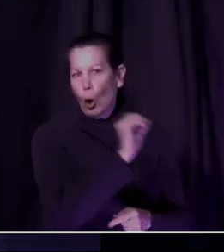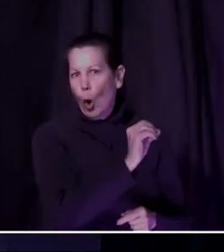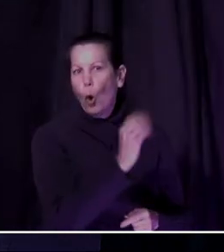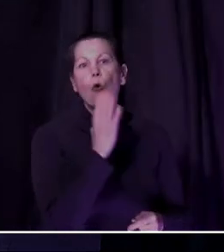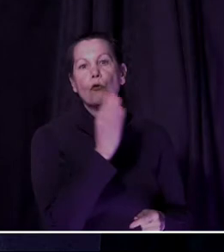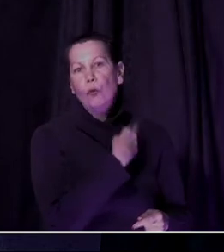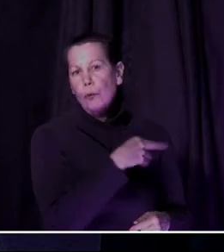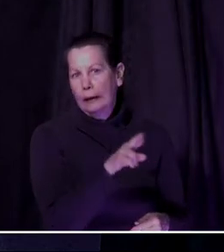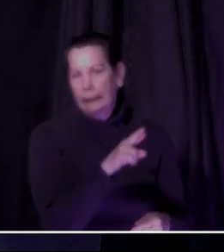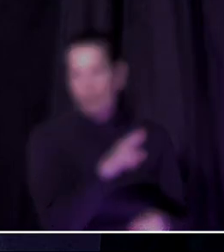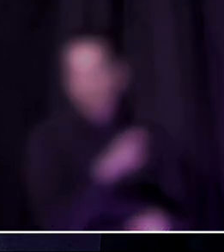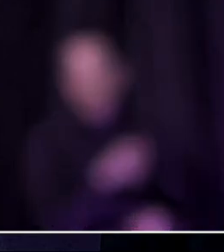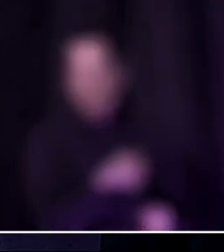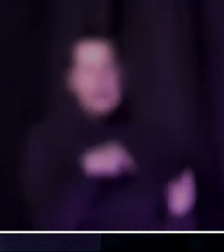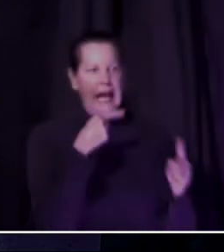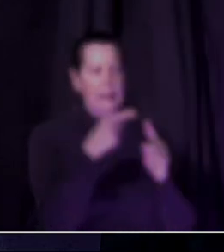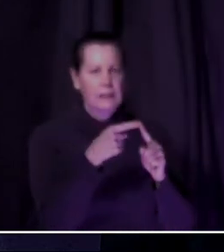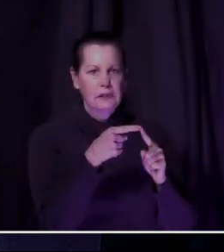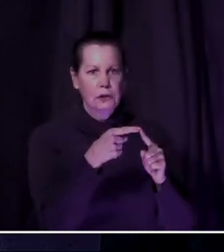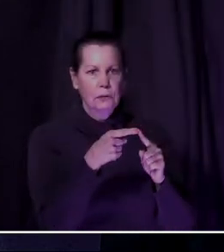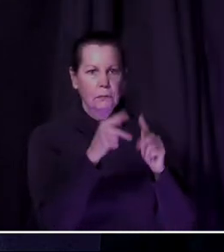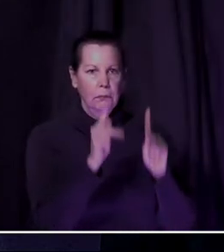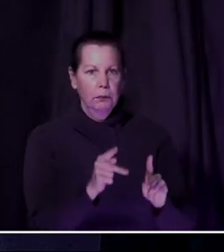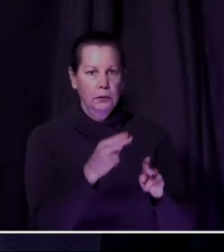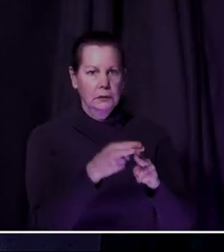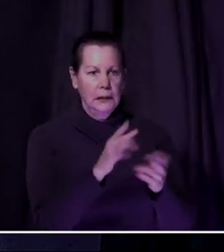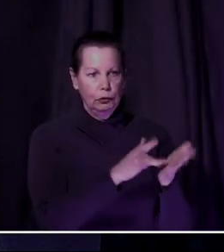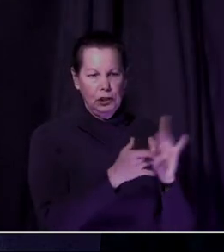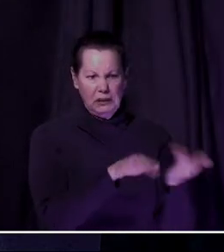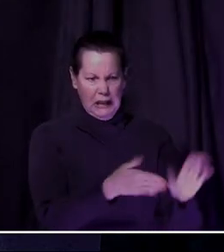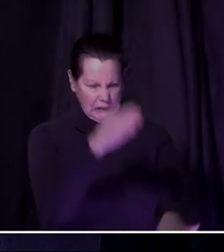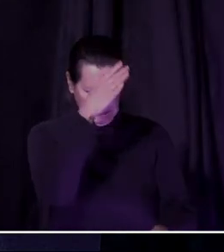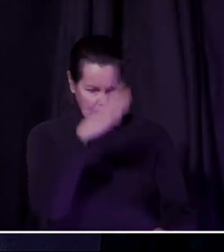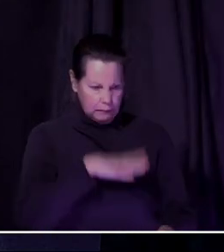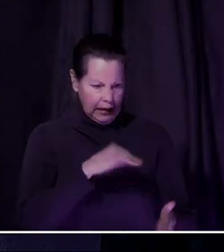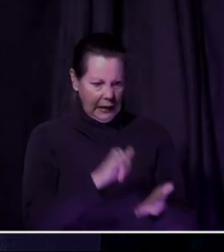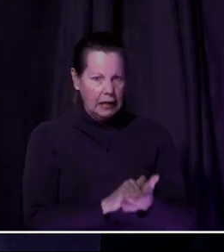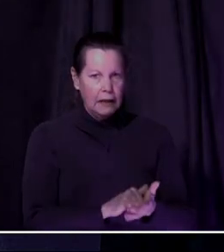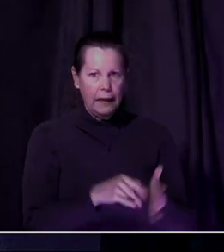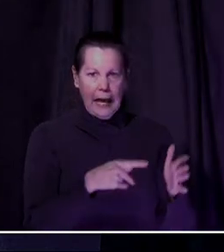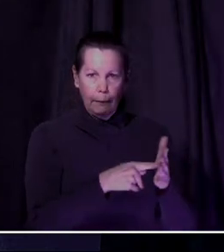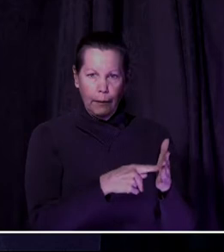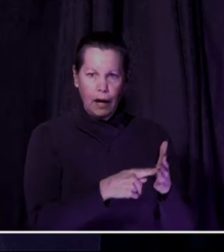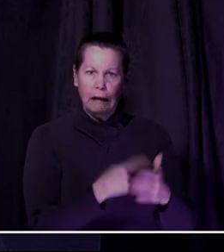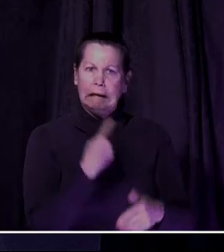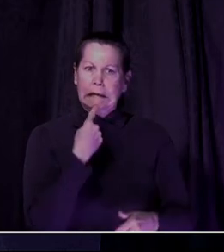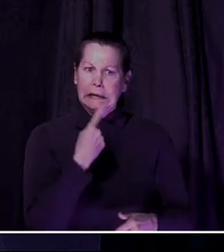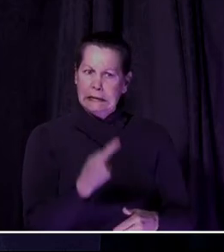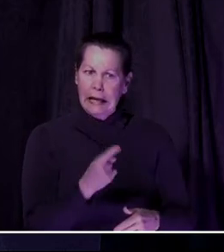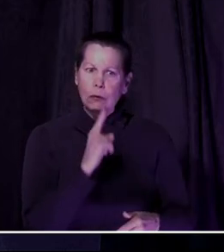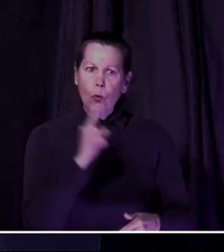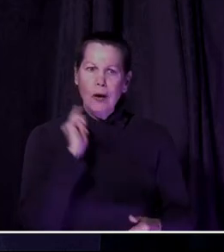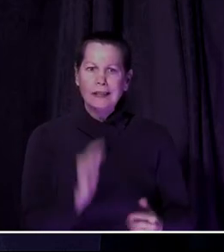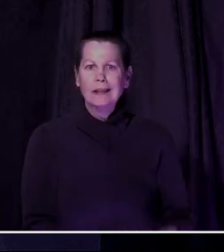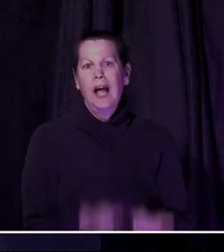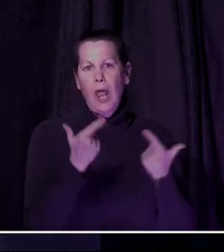and about a certain Jesus, okay, a dead man that Paul had claimed to be alive.